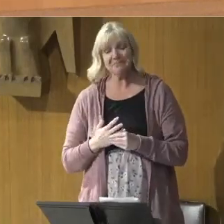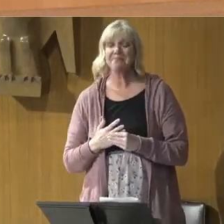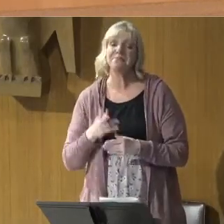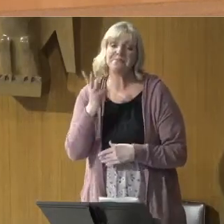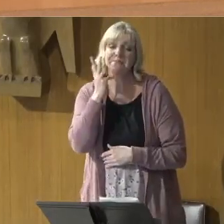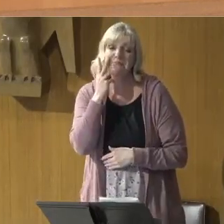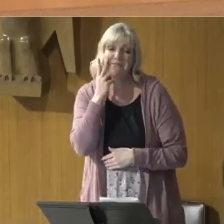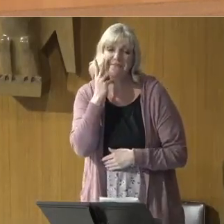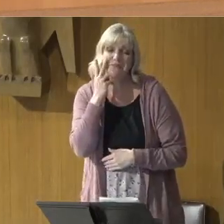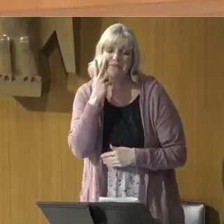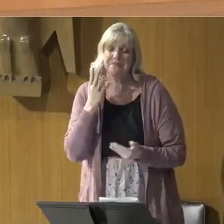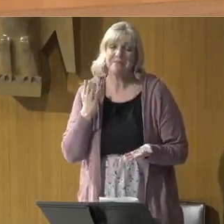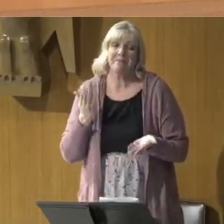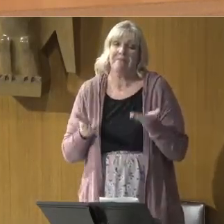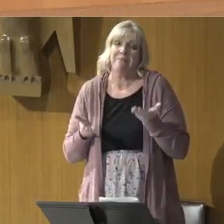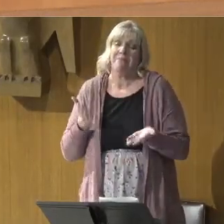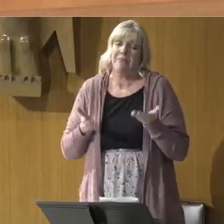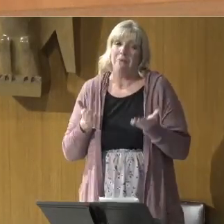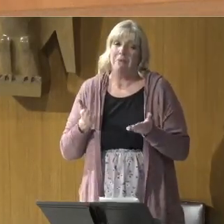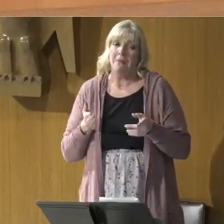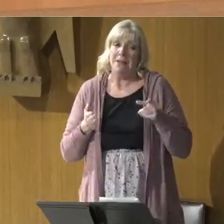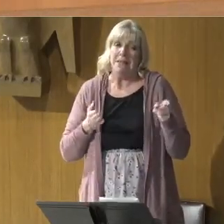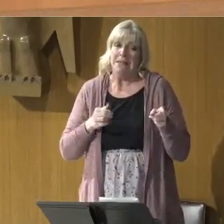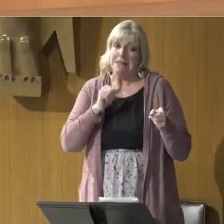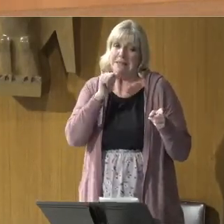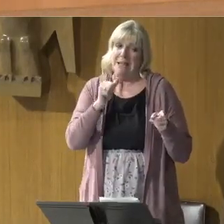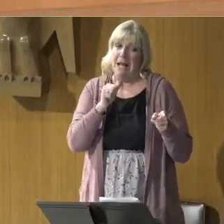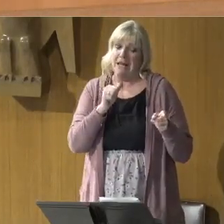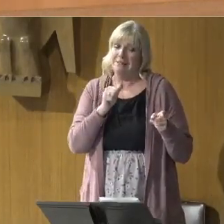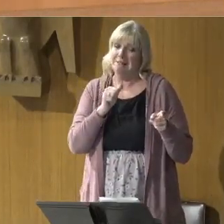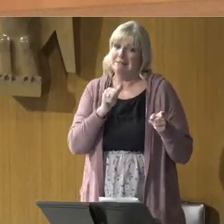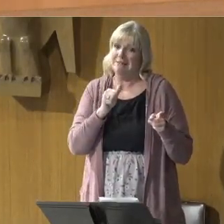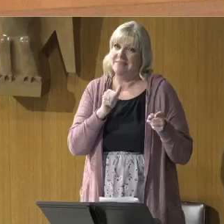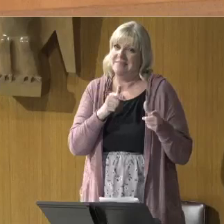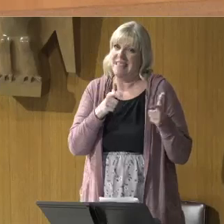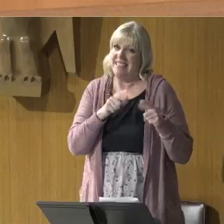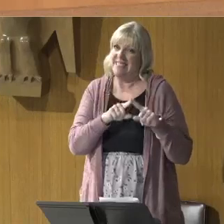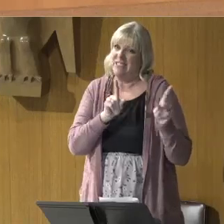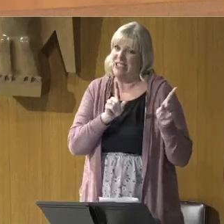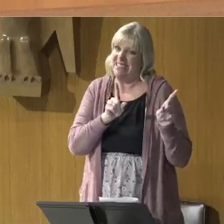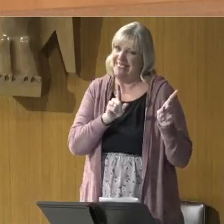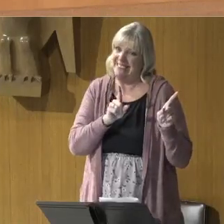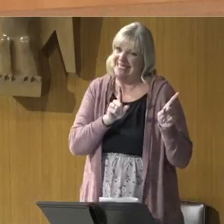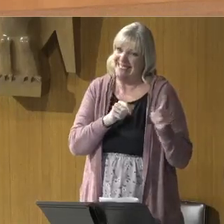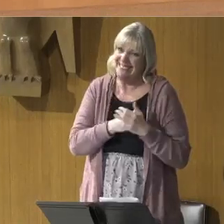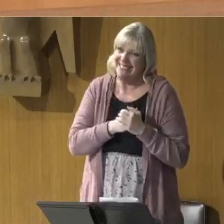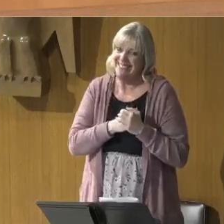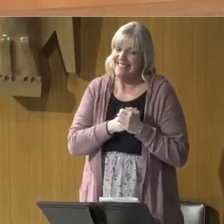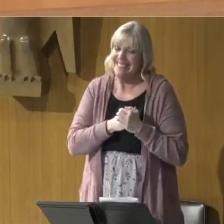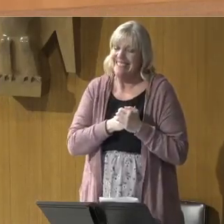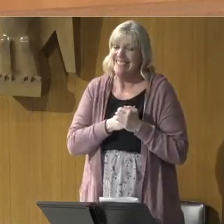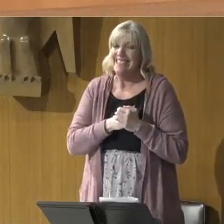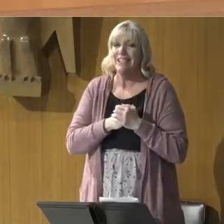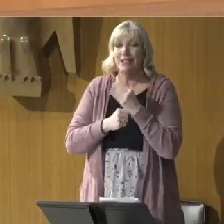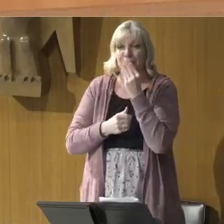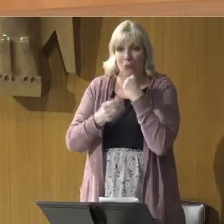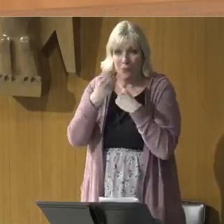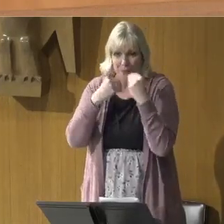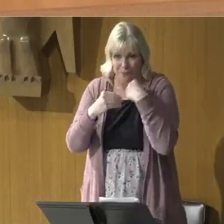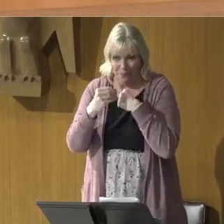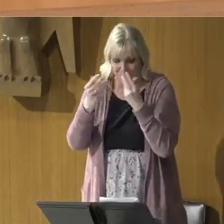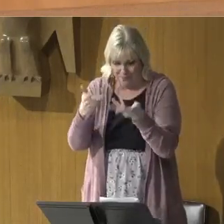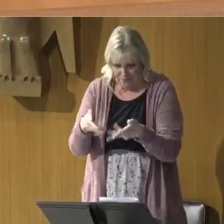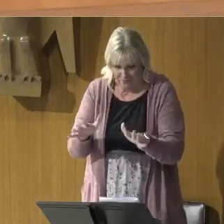there's anything particularly reprehensible about Judas, after the Passover meal, Jesus makes another prediction.